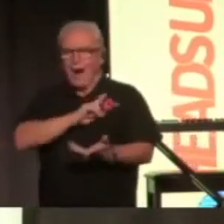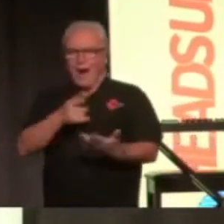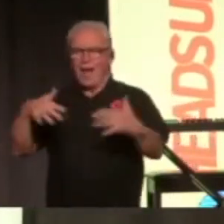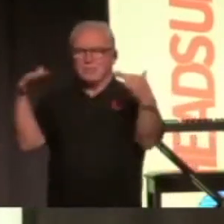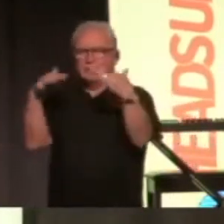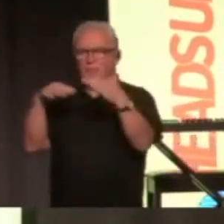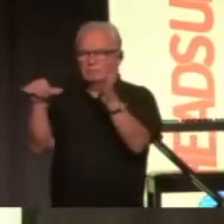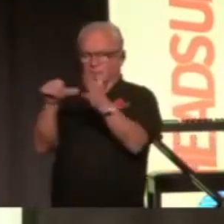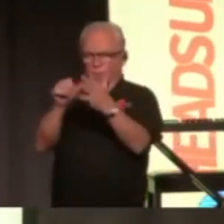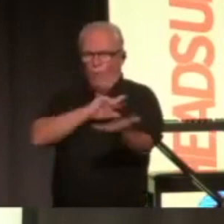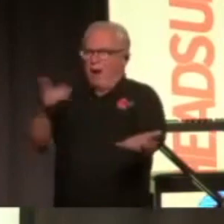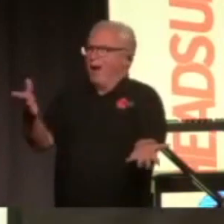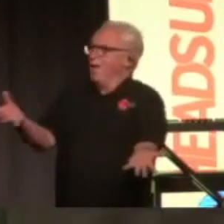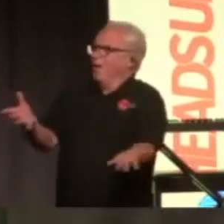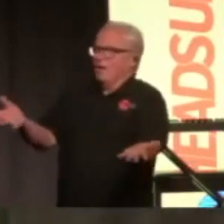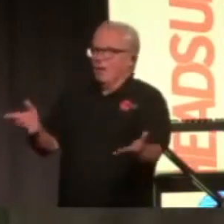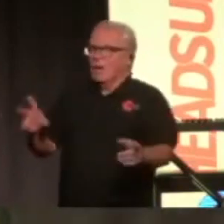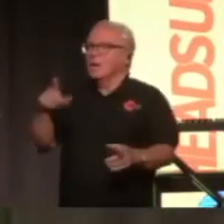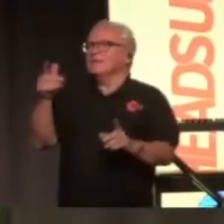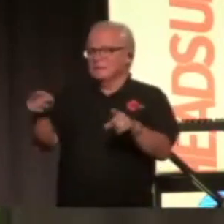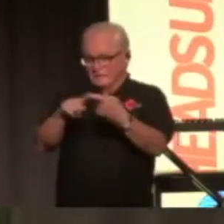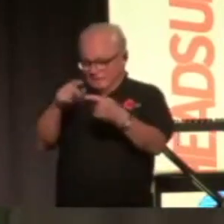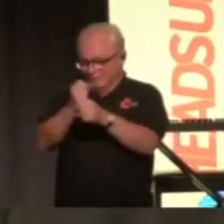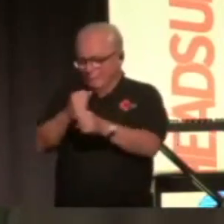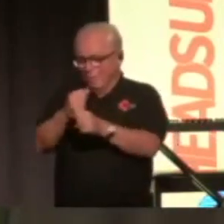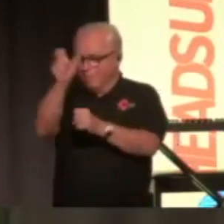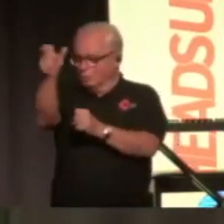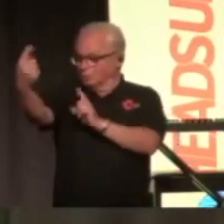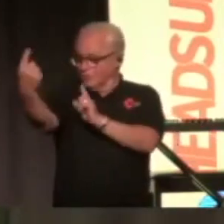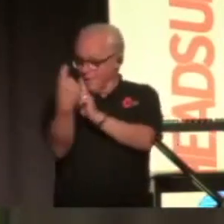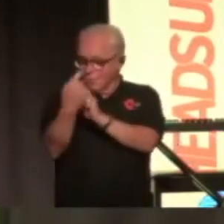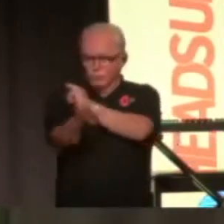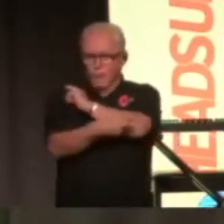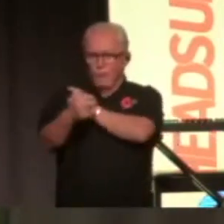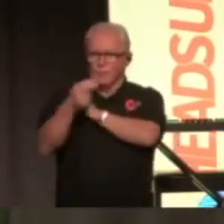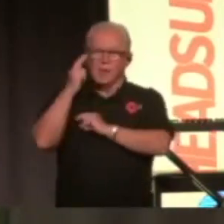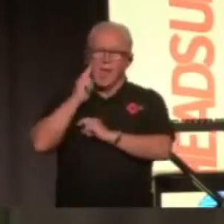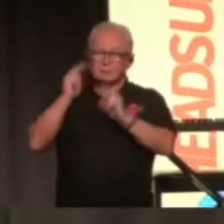hard and so difficult. No robber ever robs an empty house.